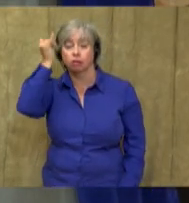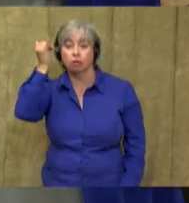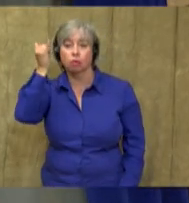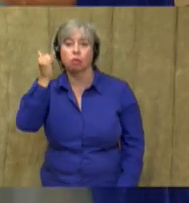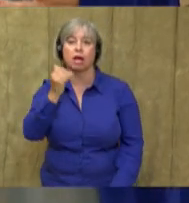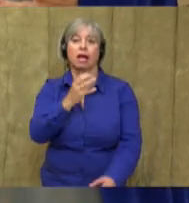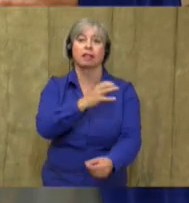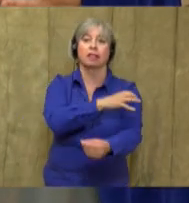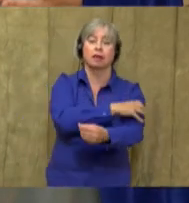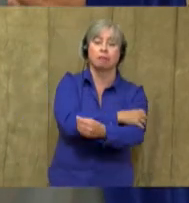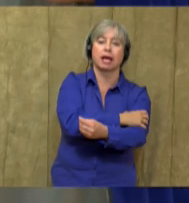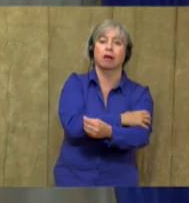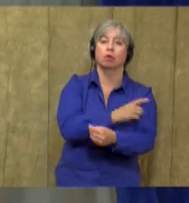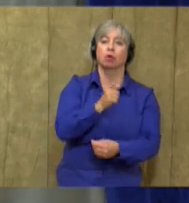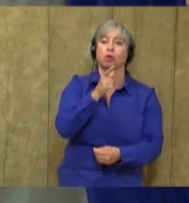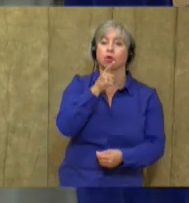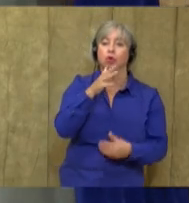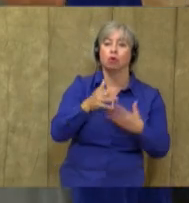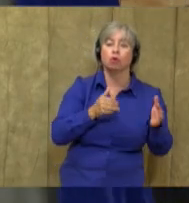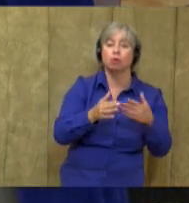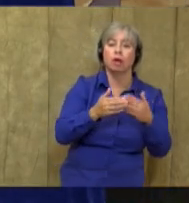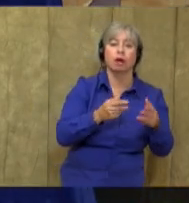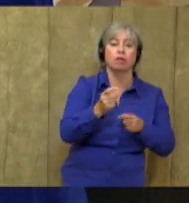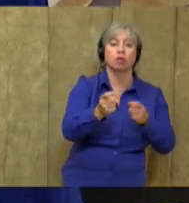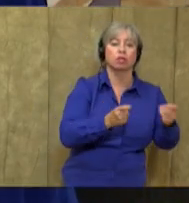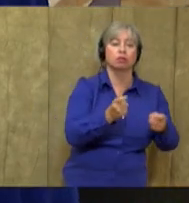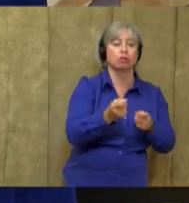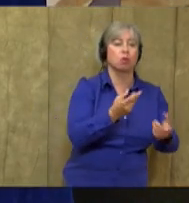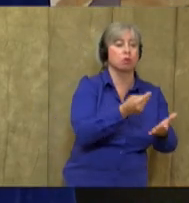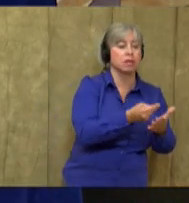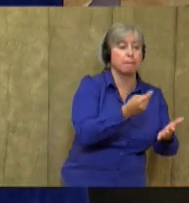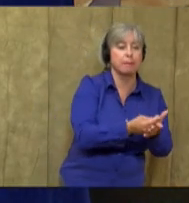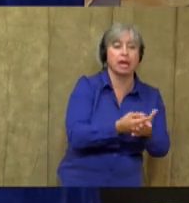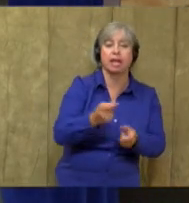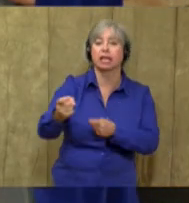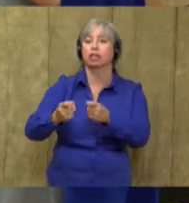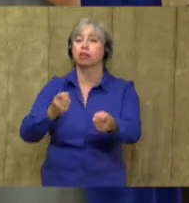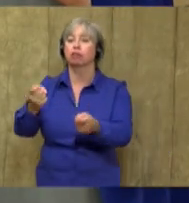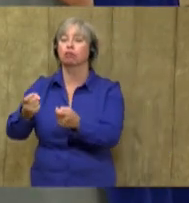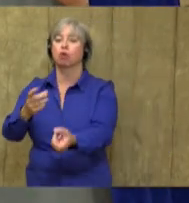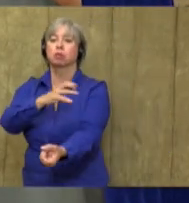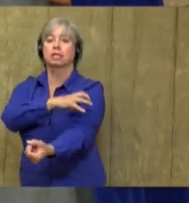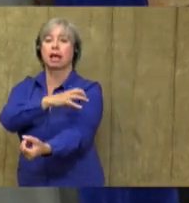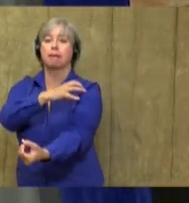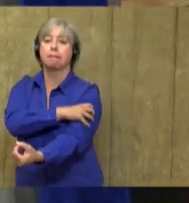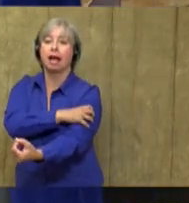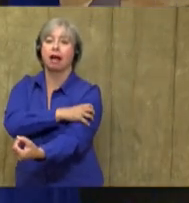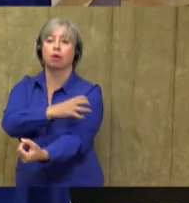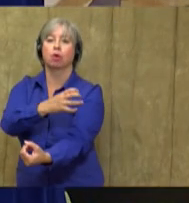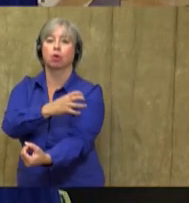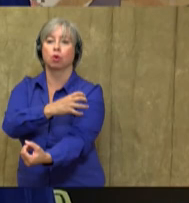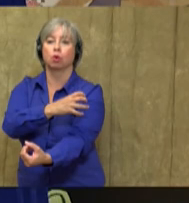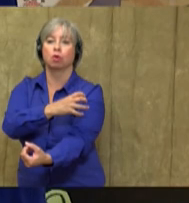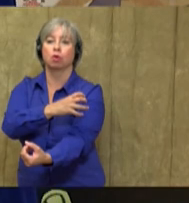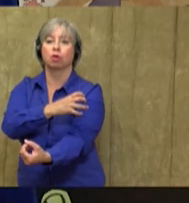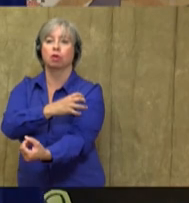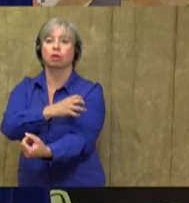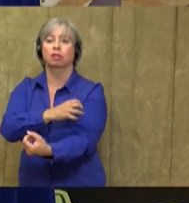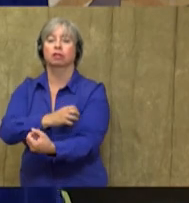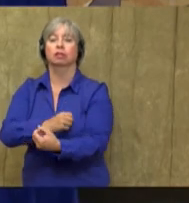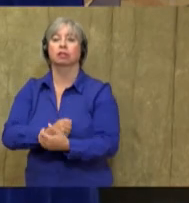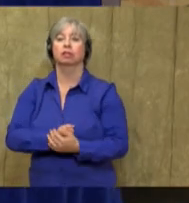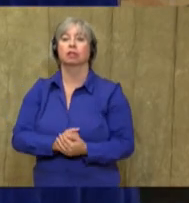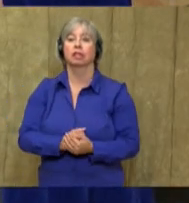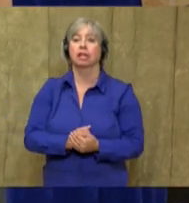whoever controls the money, controls the power. And so the banking industry is going to start up in